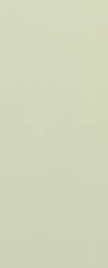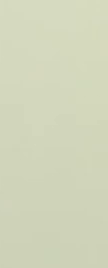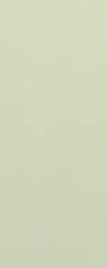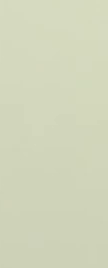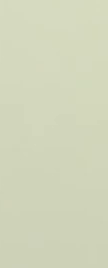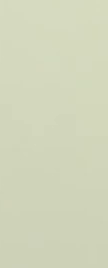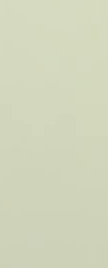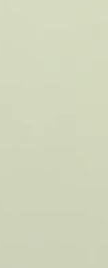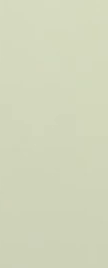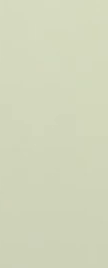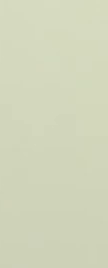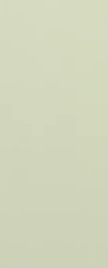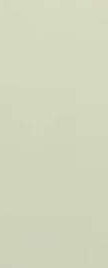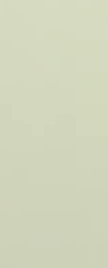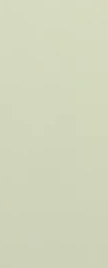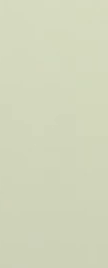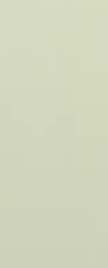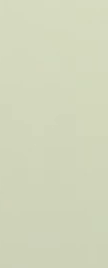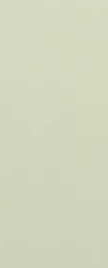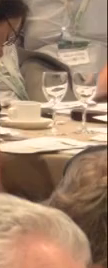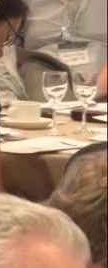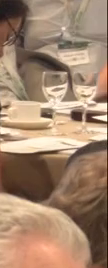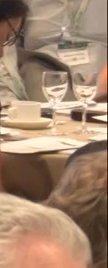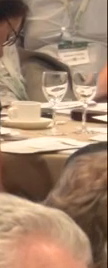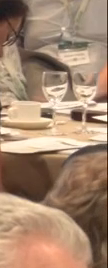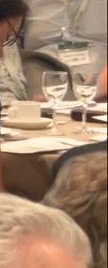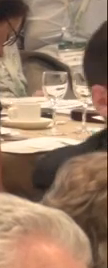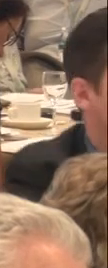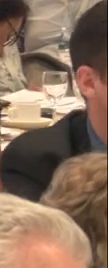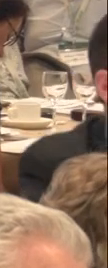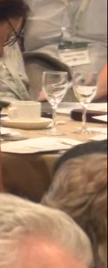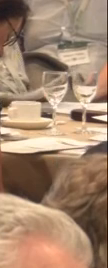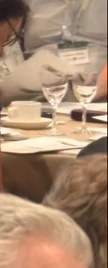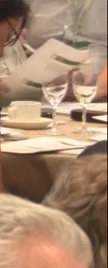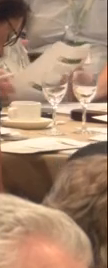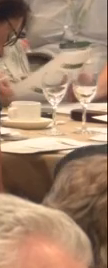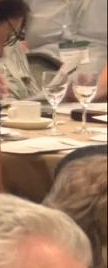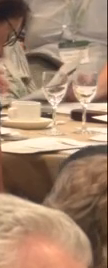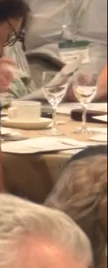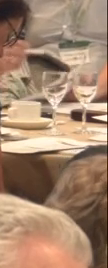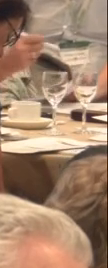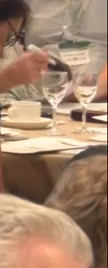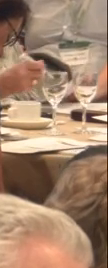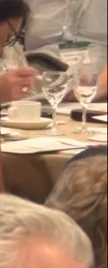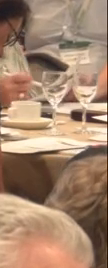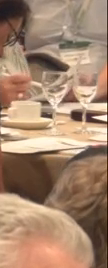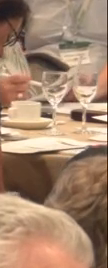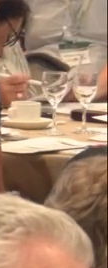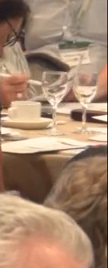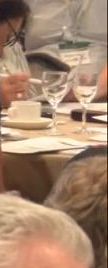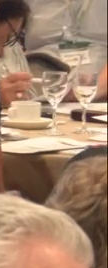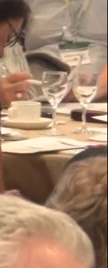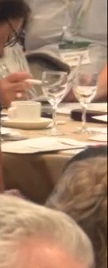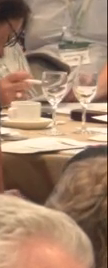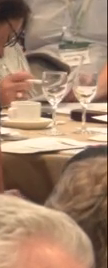they have bought and built on a site in Barnet in North London, where they've all got their own